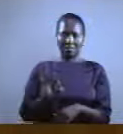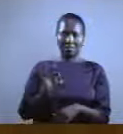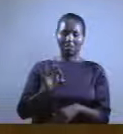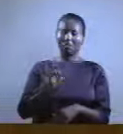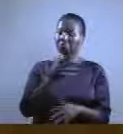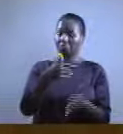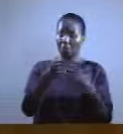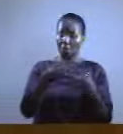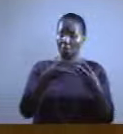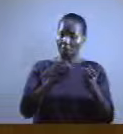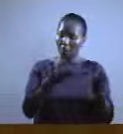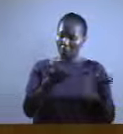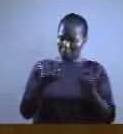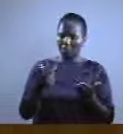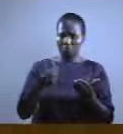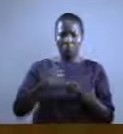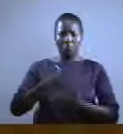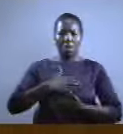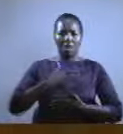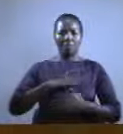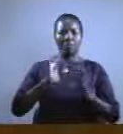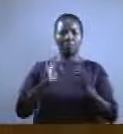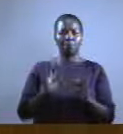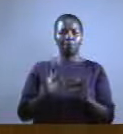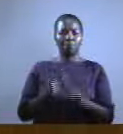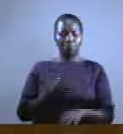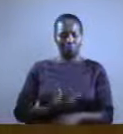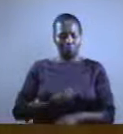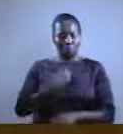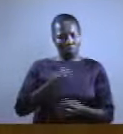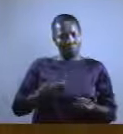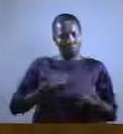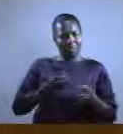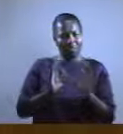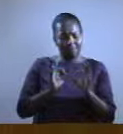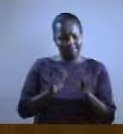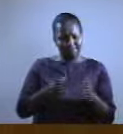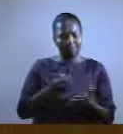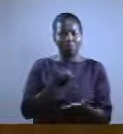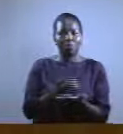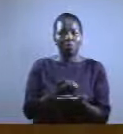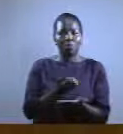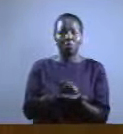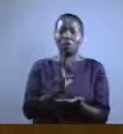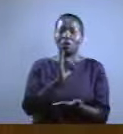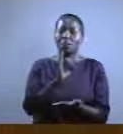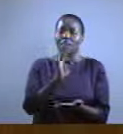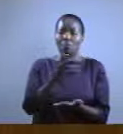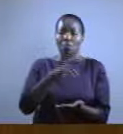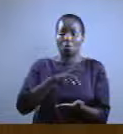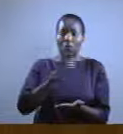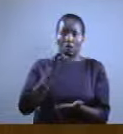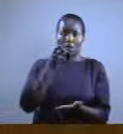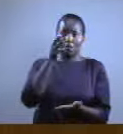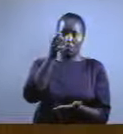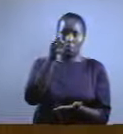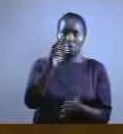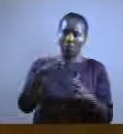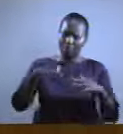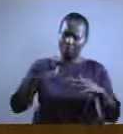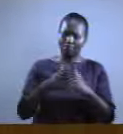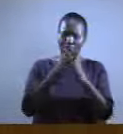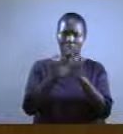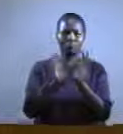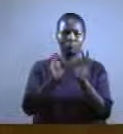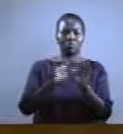welcomed. We urgently have to give our youth a real stake in this economy if we are going to have any chance of building that united and prosperous